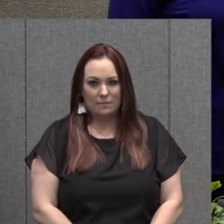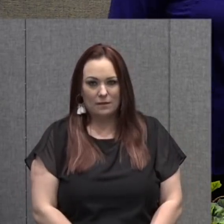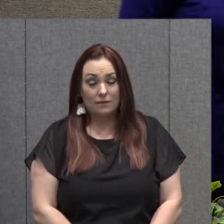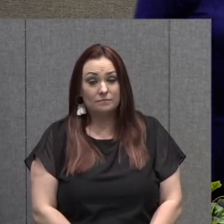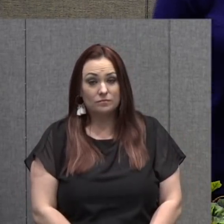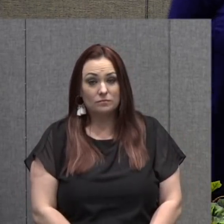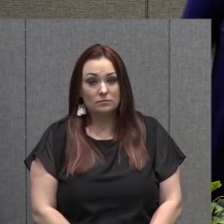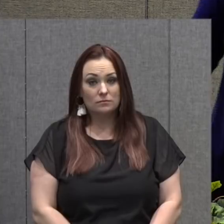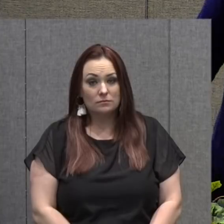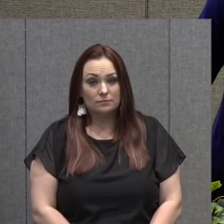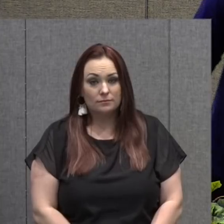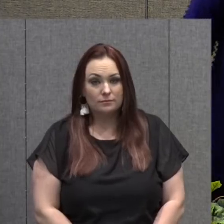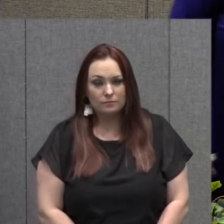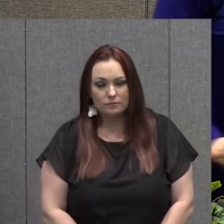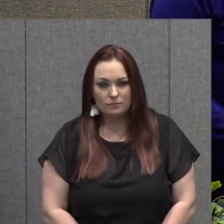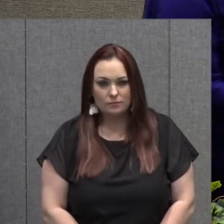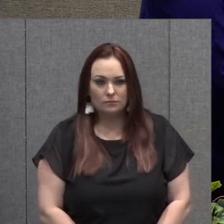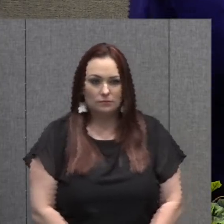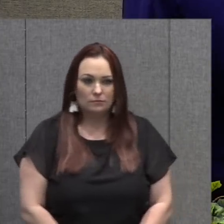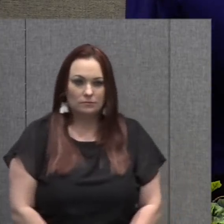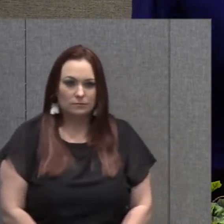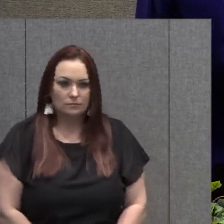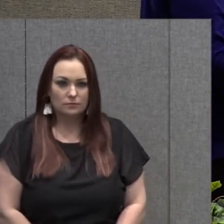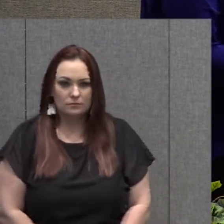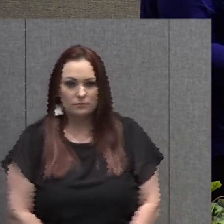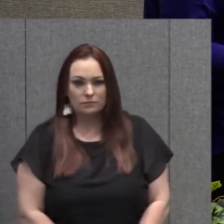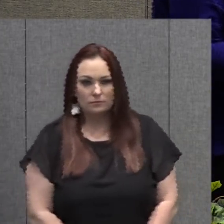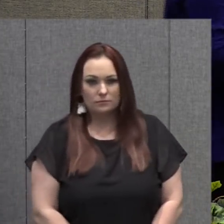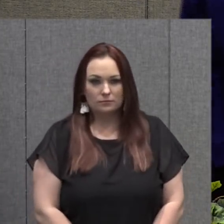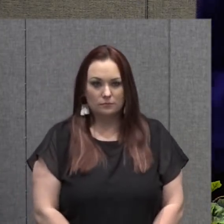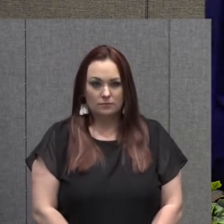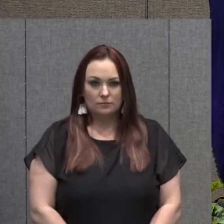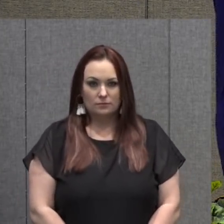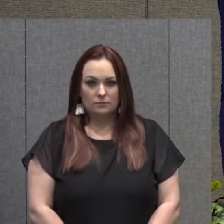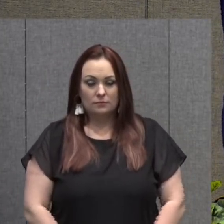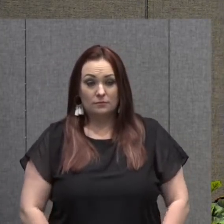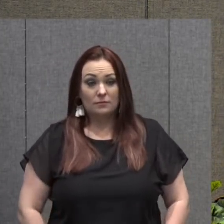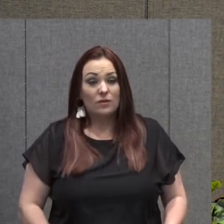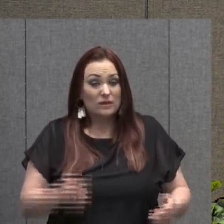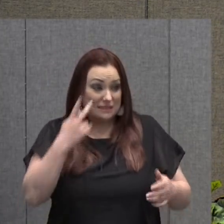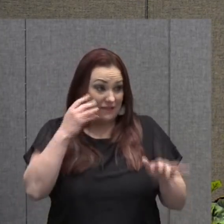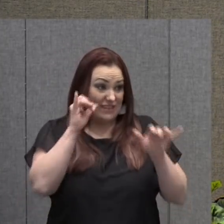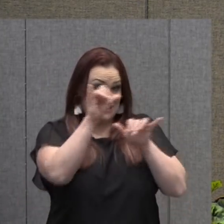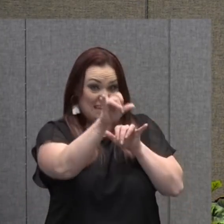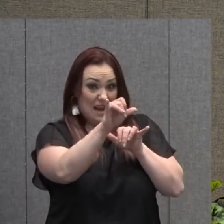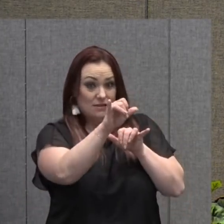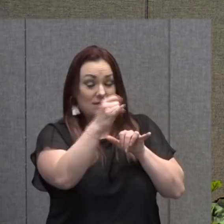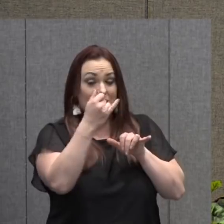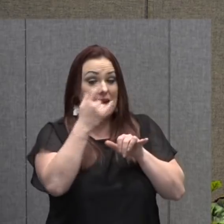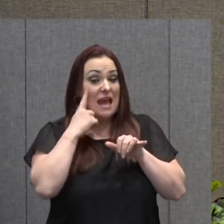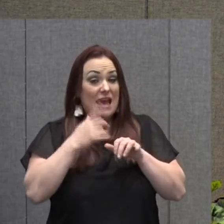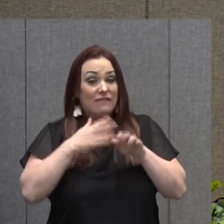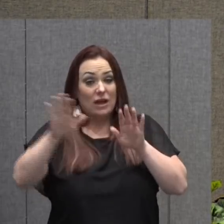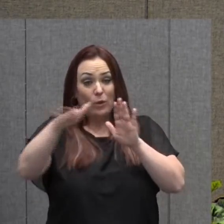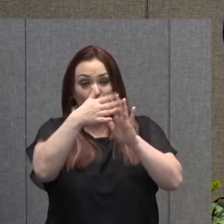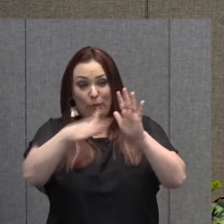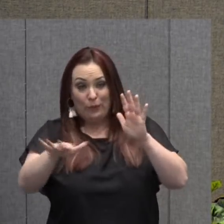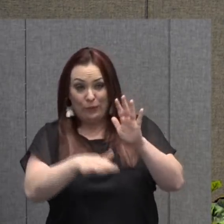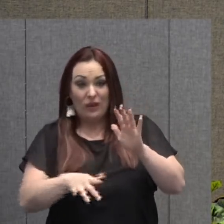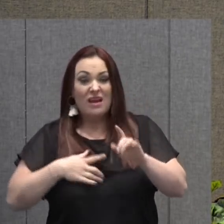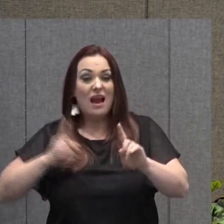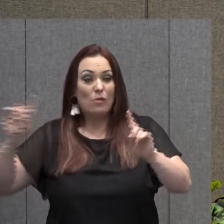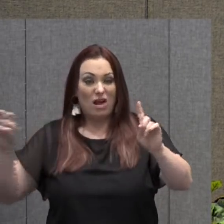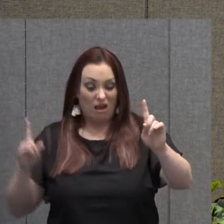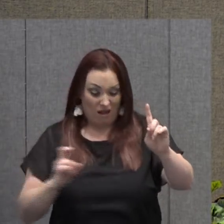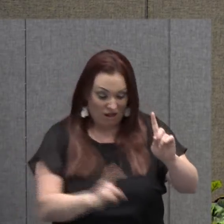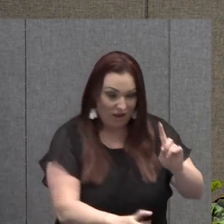All right. We'll see if that stays up. If it falls, then you guys will get to see me chase it around. All right. So he couldn't play because he